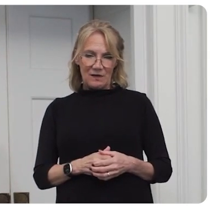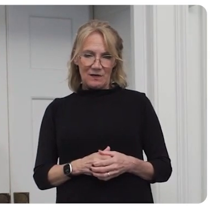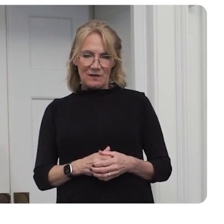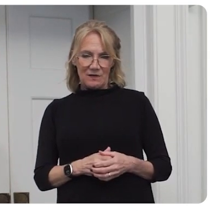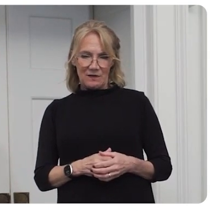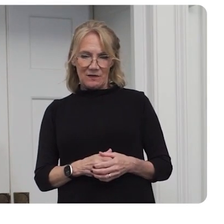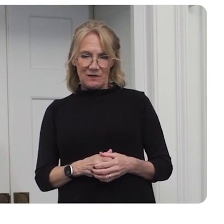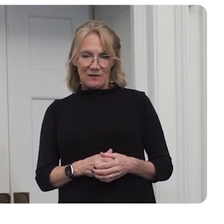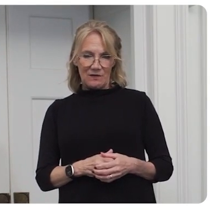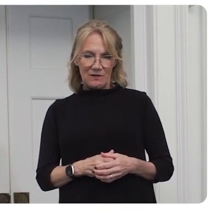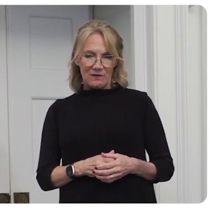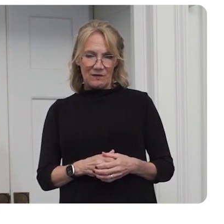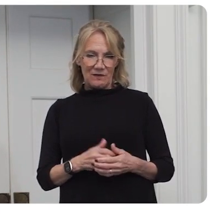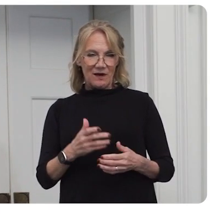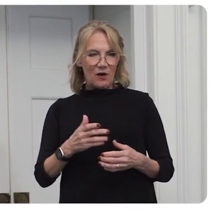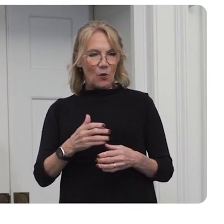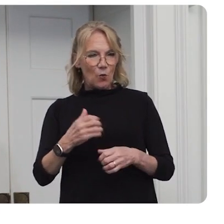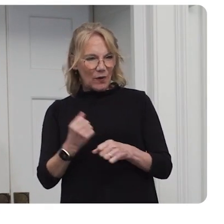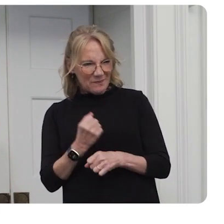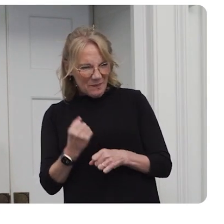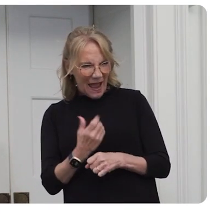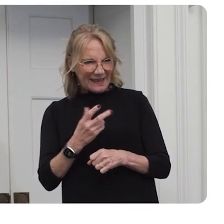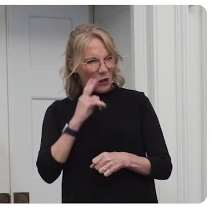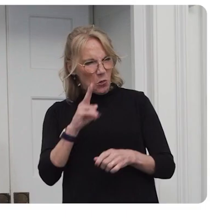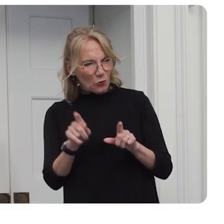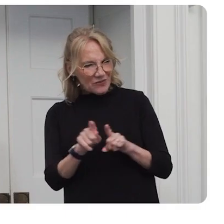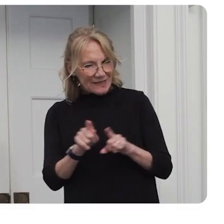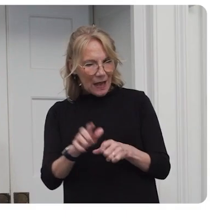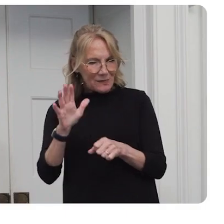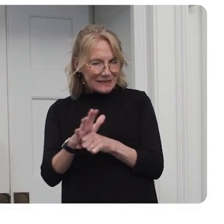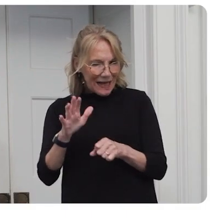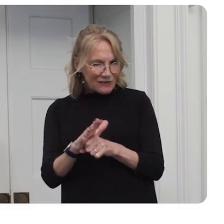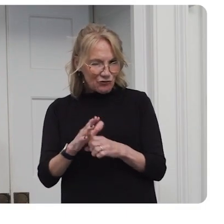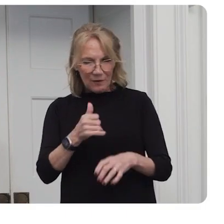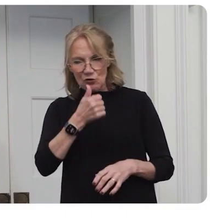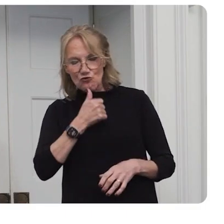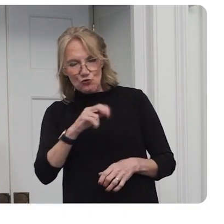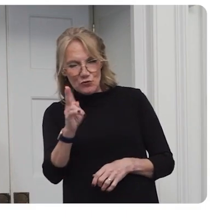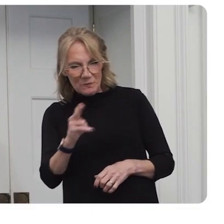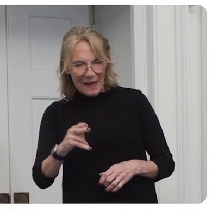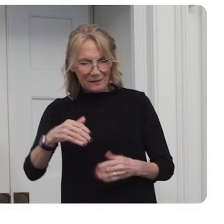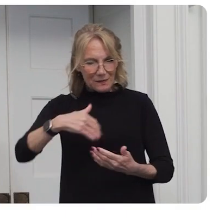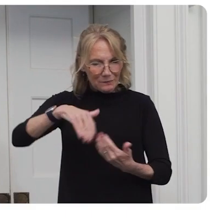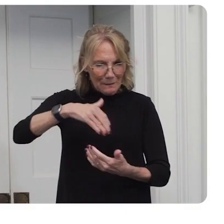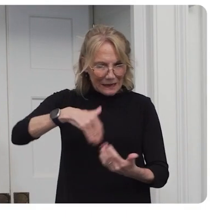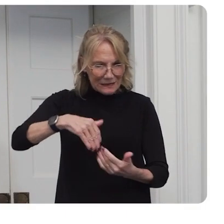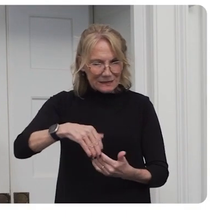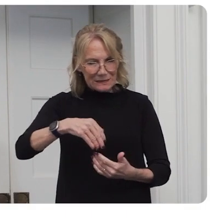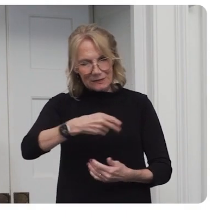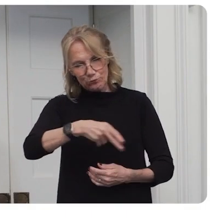made some ketchup. Yeah, out of paint, didn't we? And put No, we're not just put raw ketchup on it. In